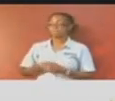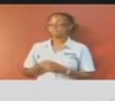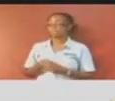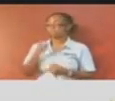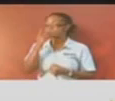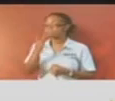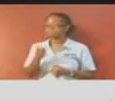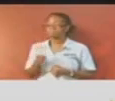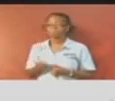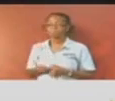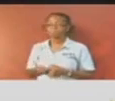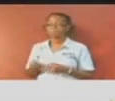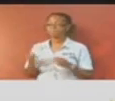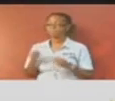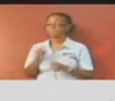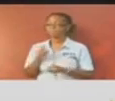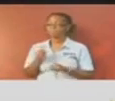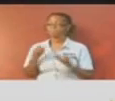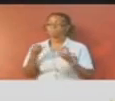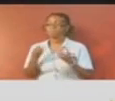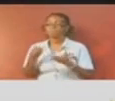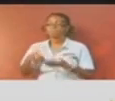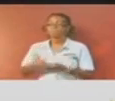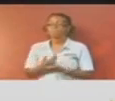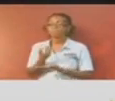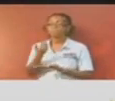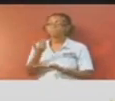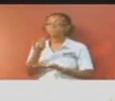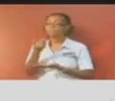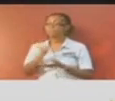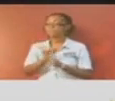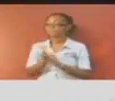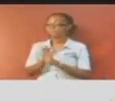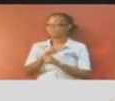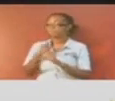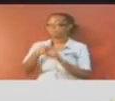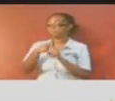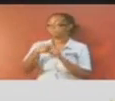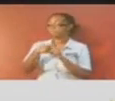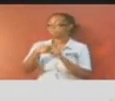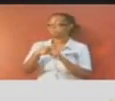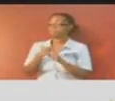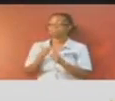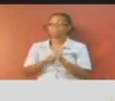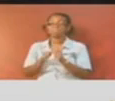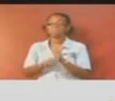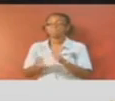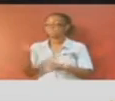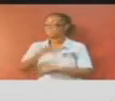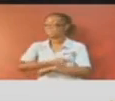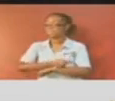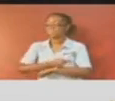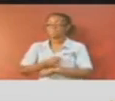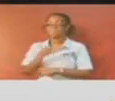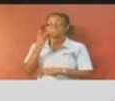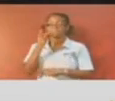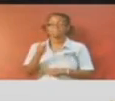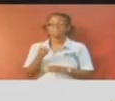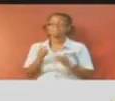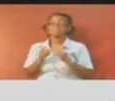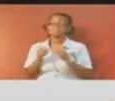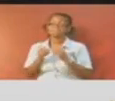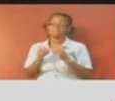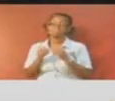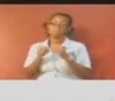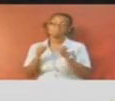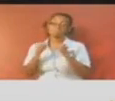which is the rolling average of new cases. So we kept seeing more and more cases daily since around the end of March, early